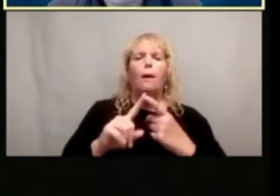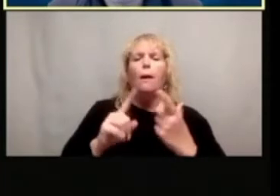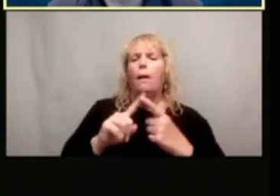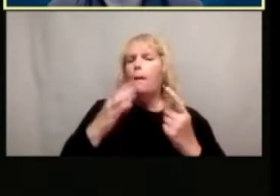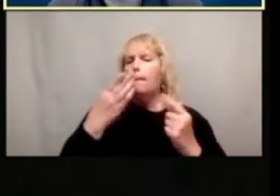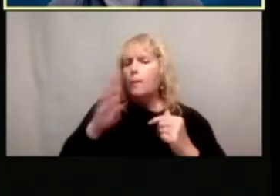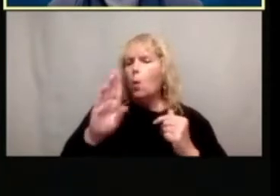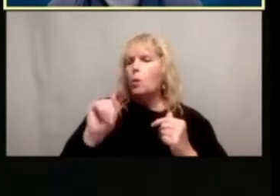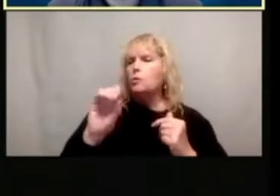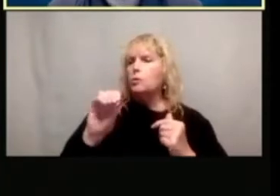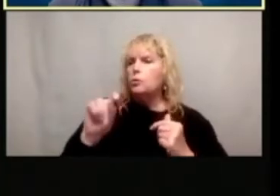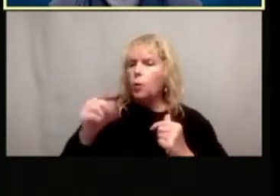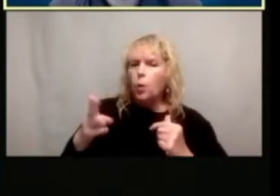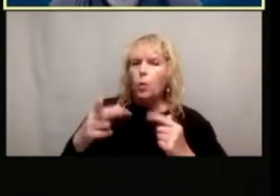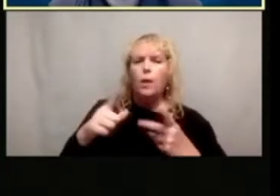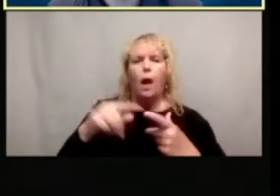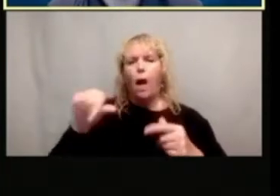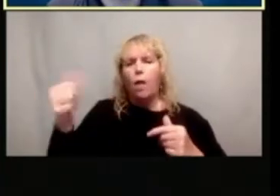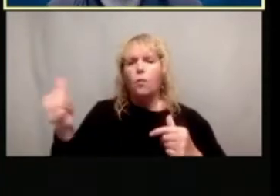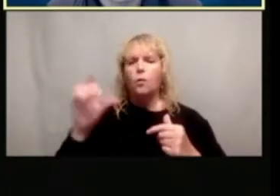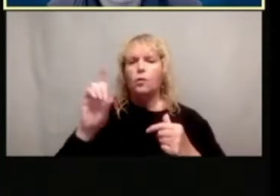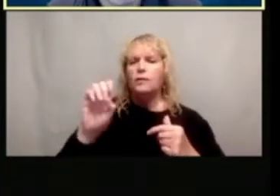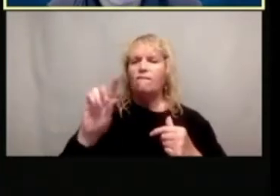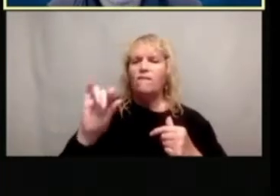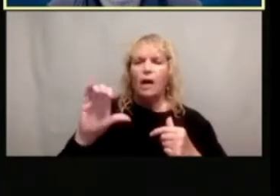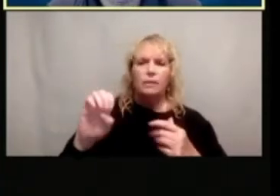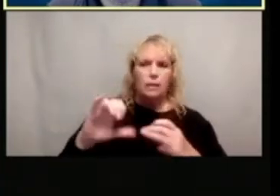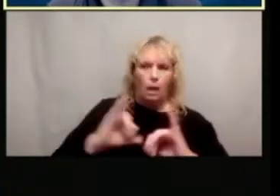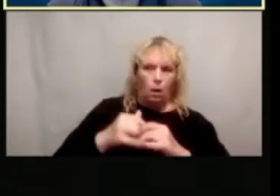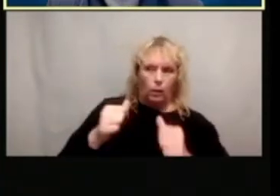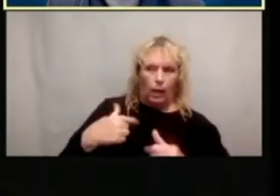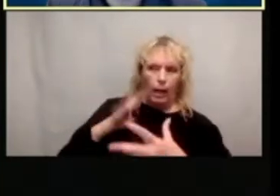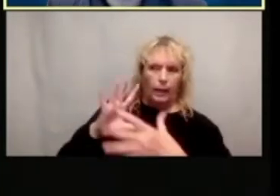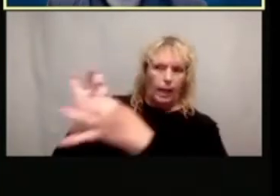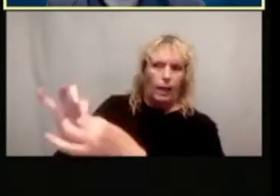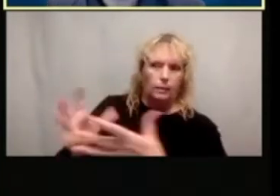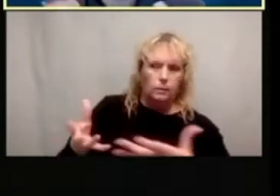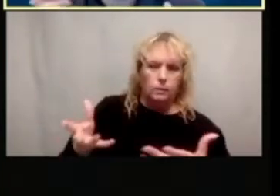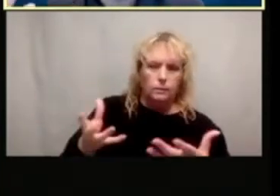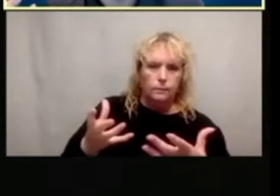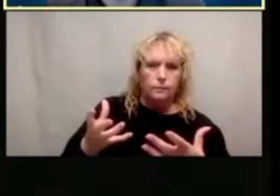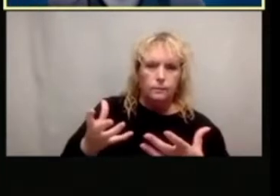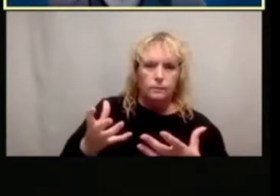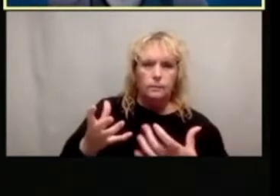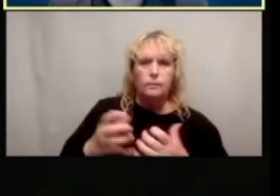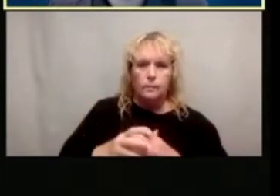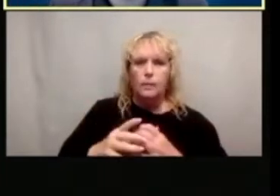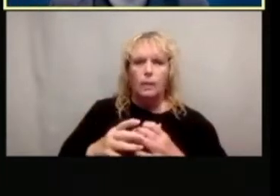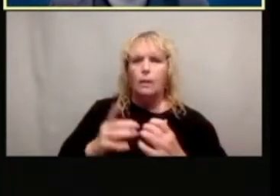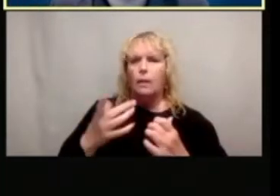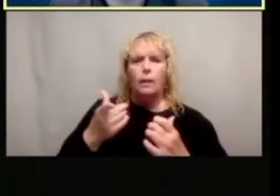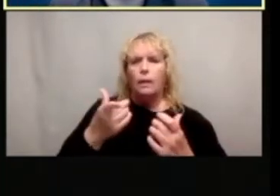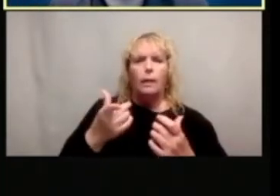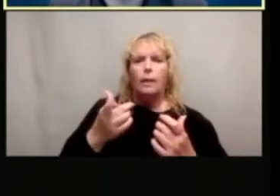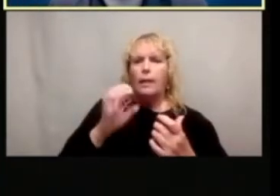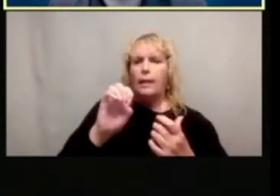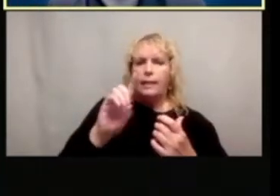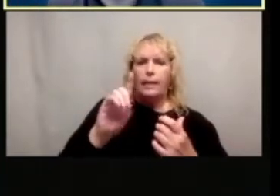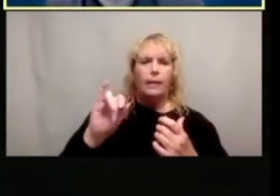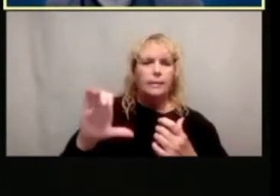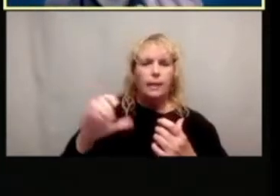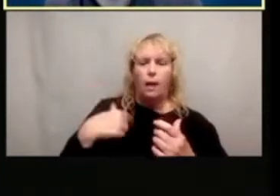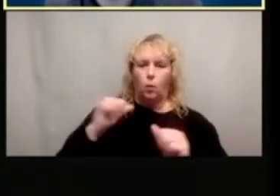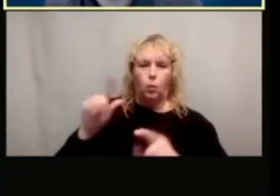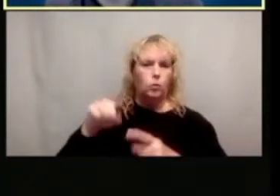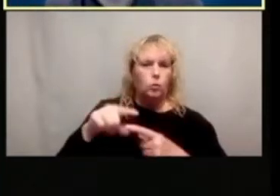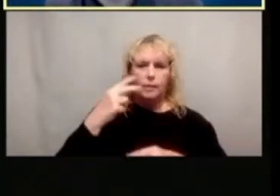of Medical Thing devices, how do people connect to those? I mean, if you purchase them, you got to connect to them. And you don't know how many times in the ED I see a patient with